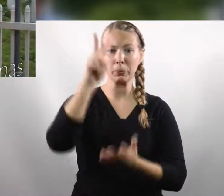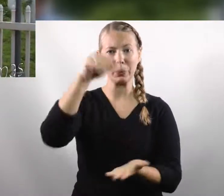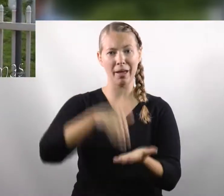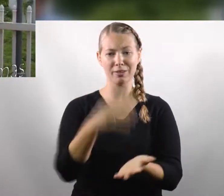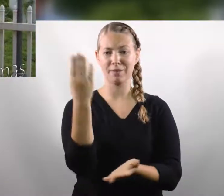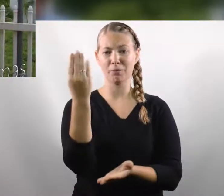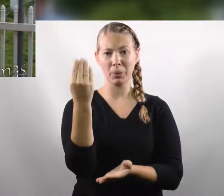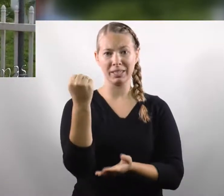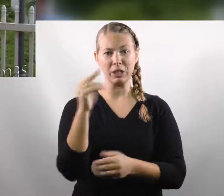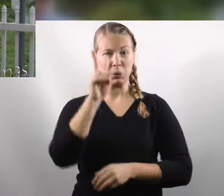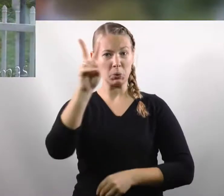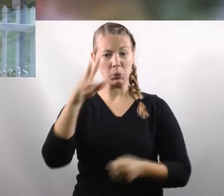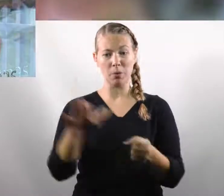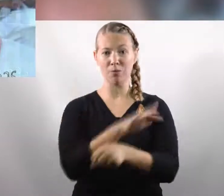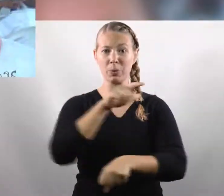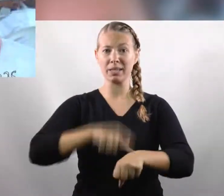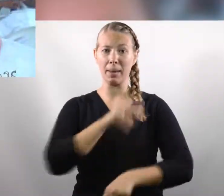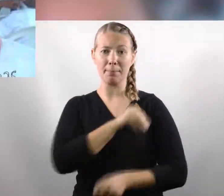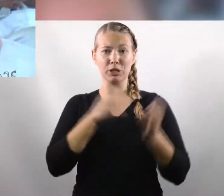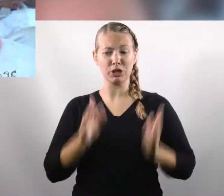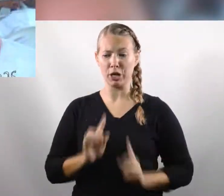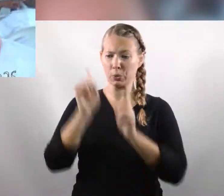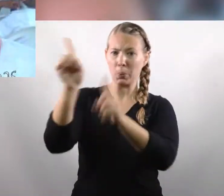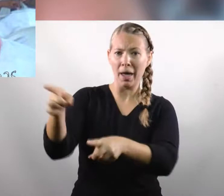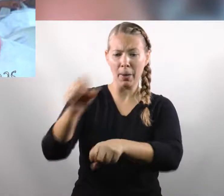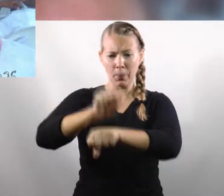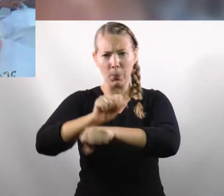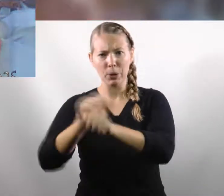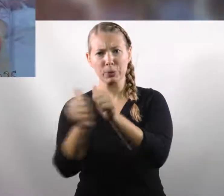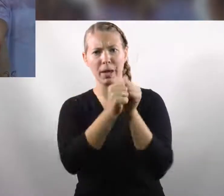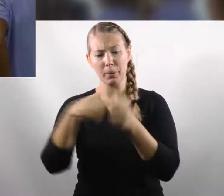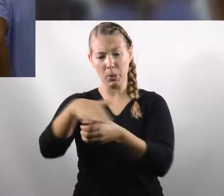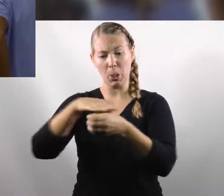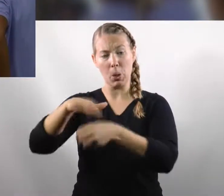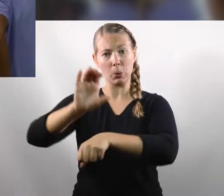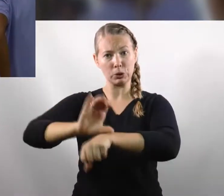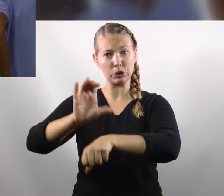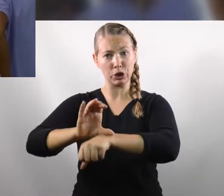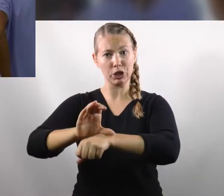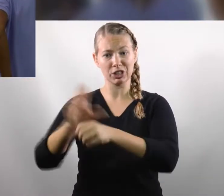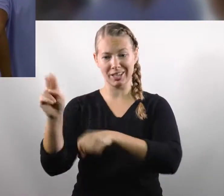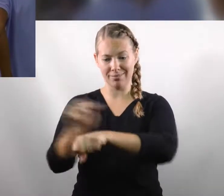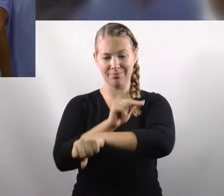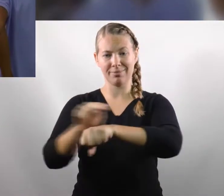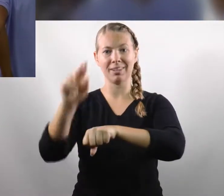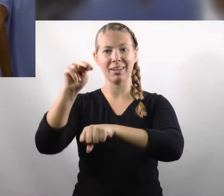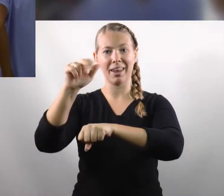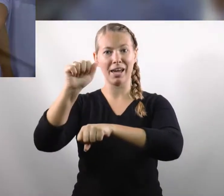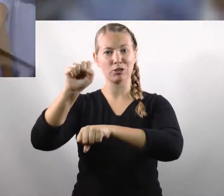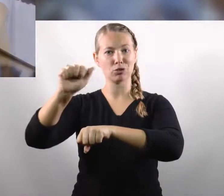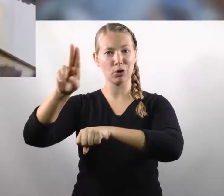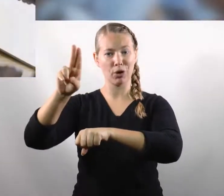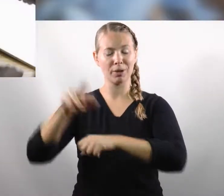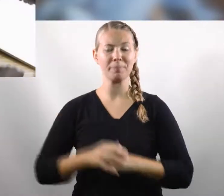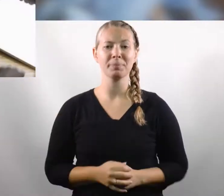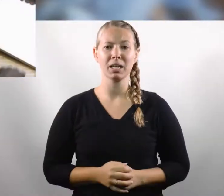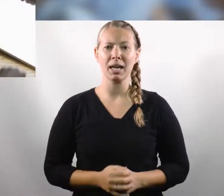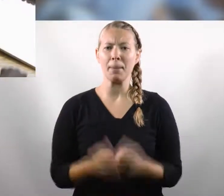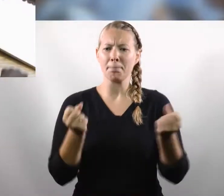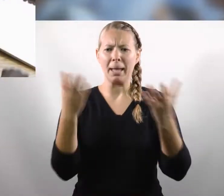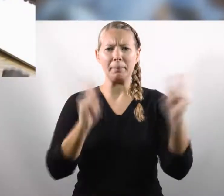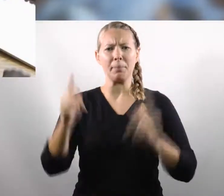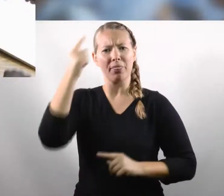2 full-time missionaries to partner with a local church in Nassau. Although people think of the Bahamas as a vacation destination, many